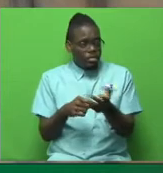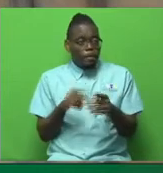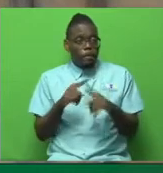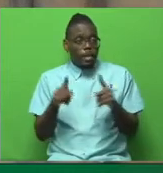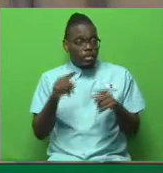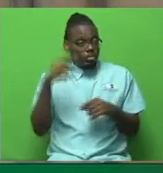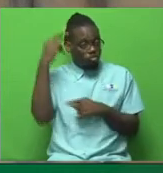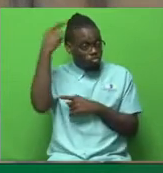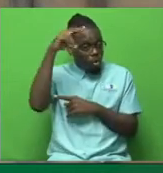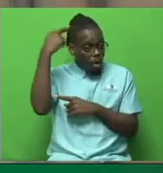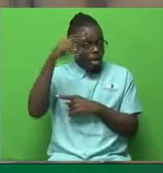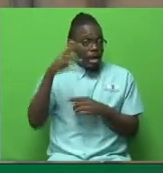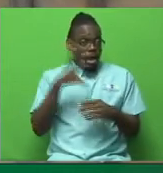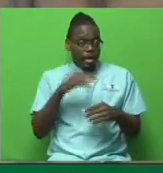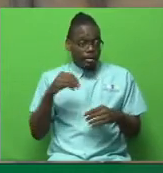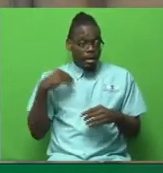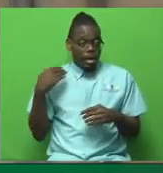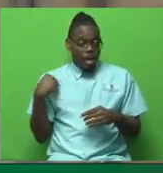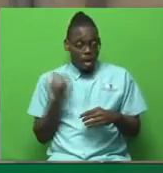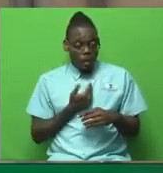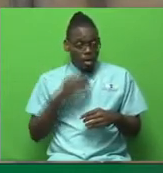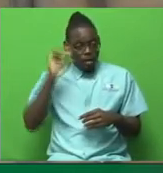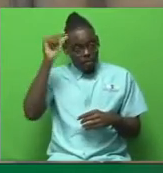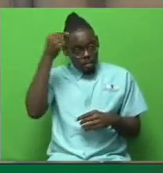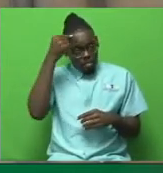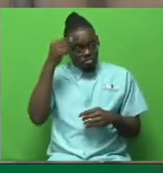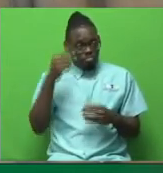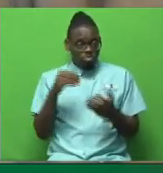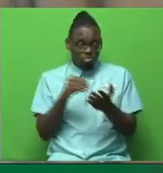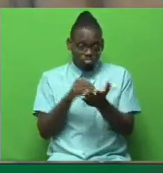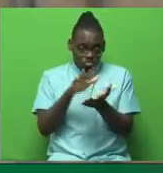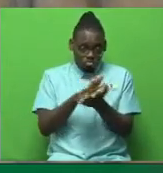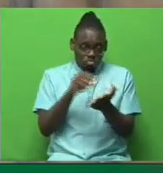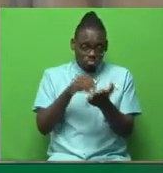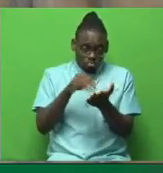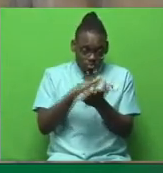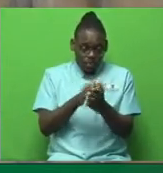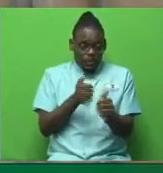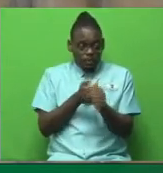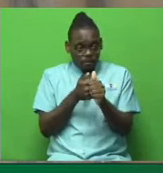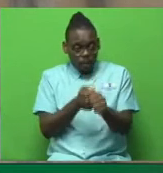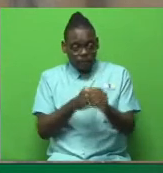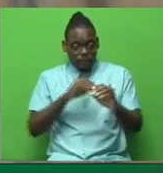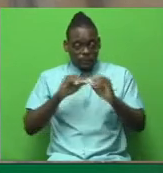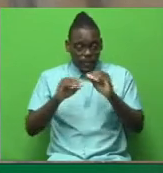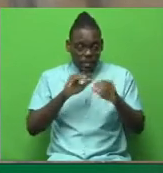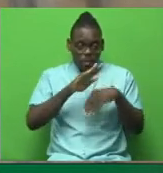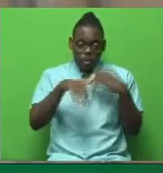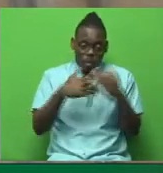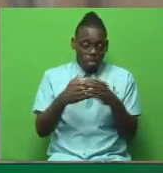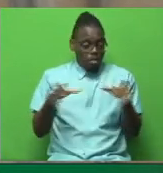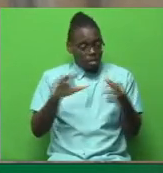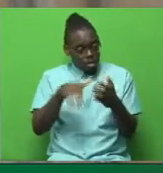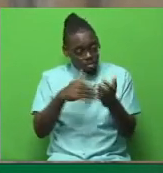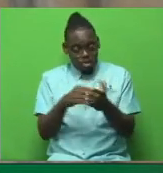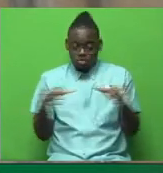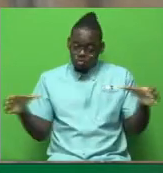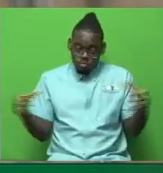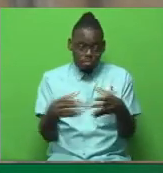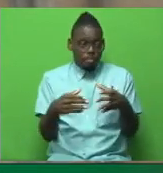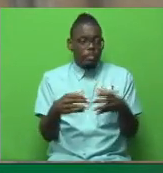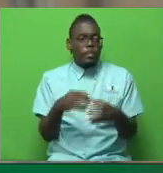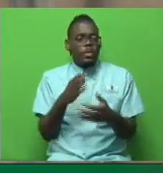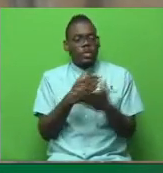cabinet that put his name behind Central block yes we have had some delays